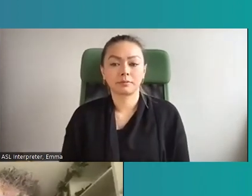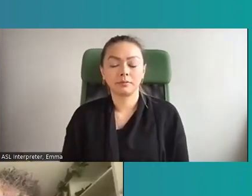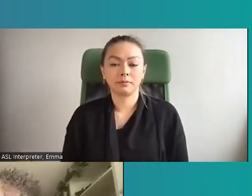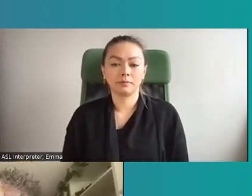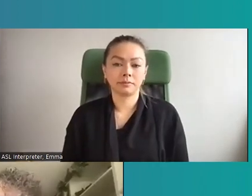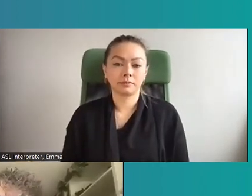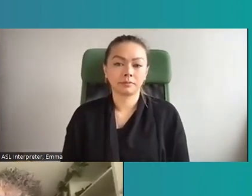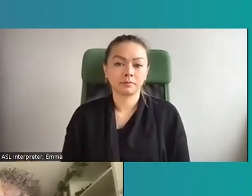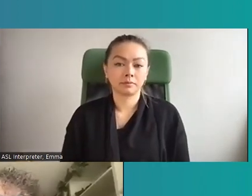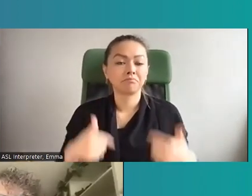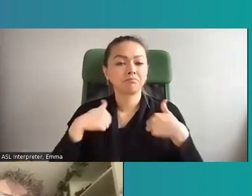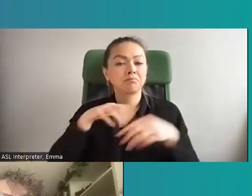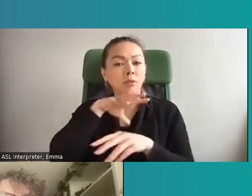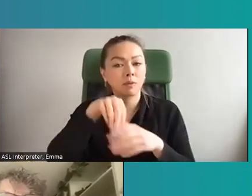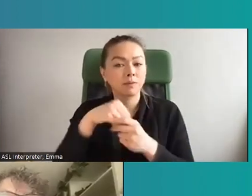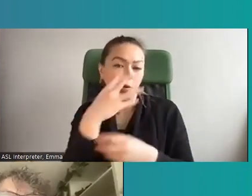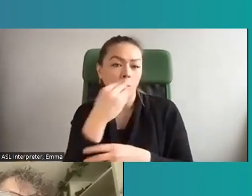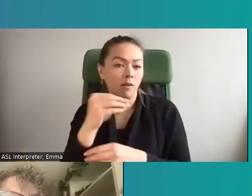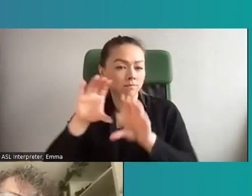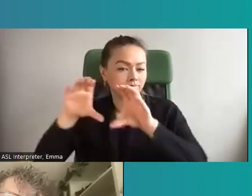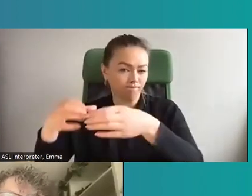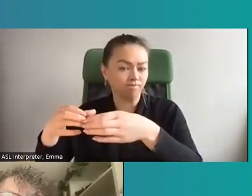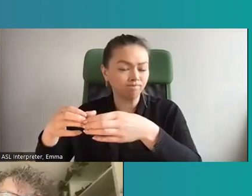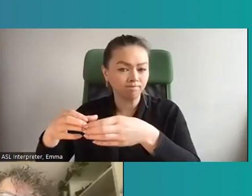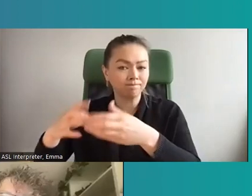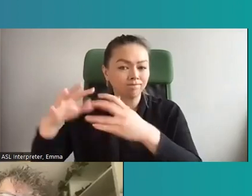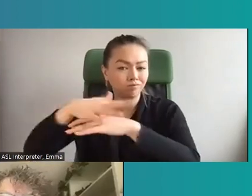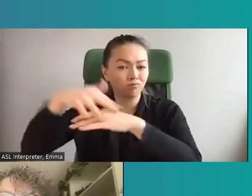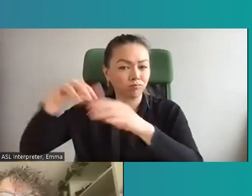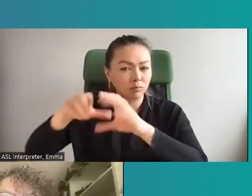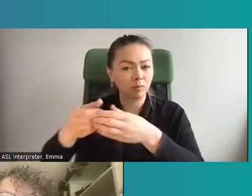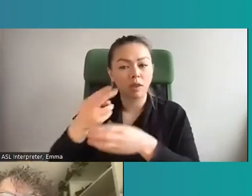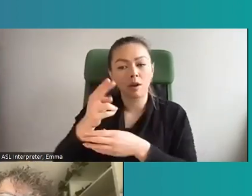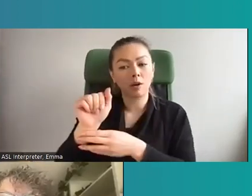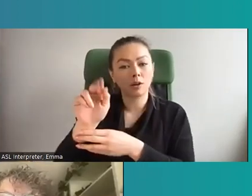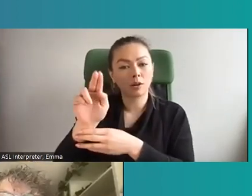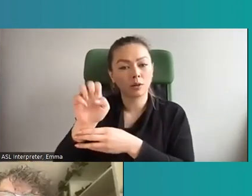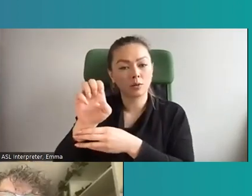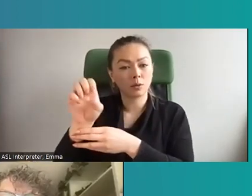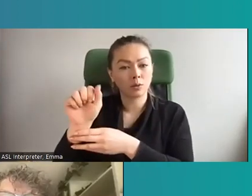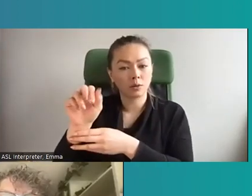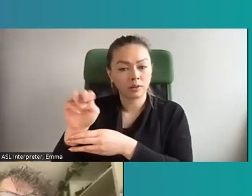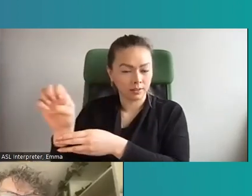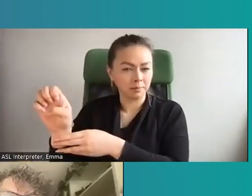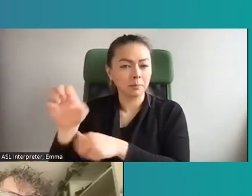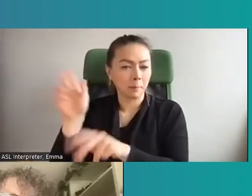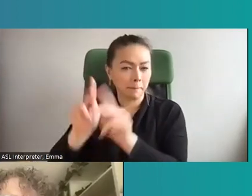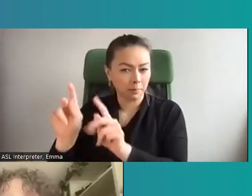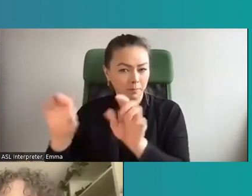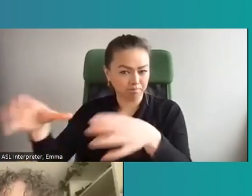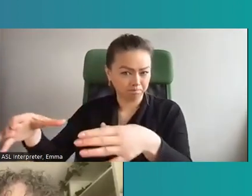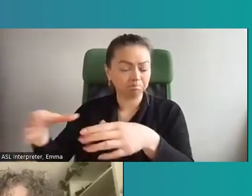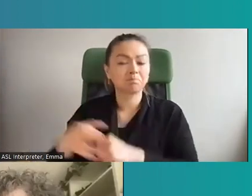I'm a wolf clan of the Cuba Nation of the Haudenosaunee people. So I'm going to do